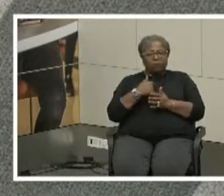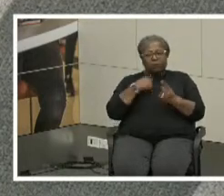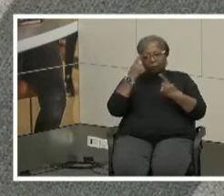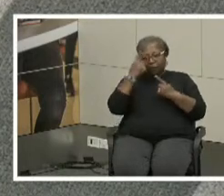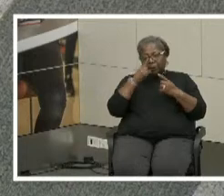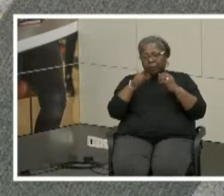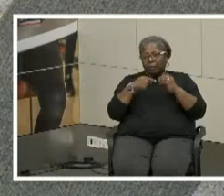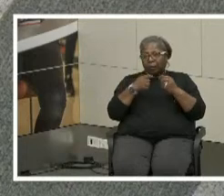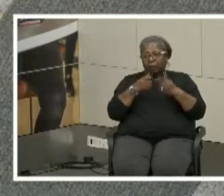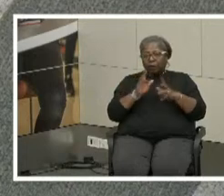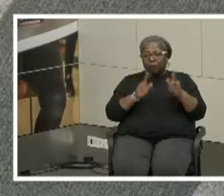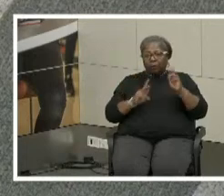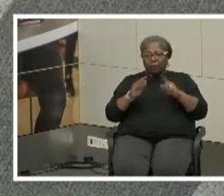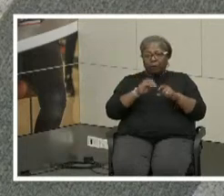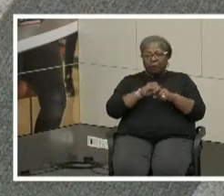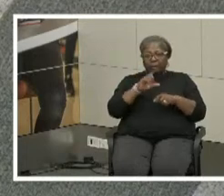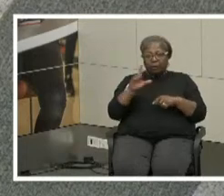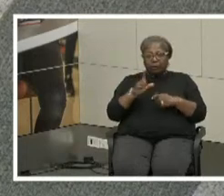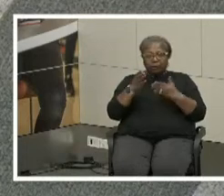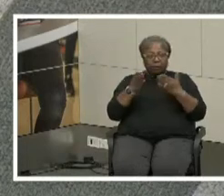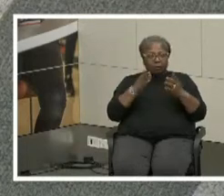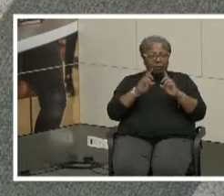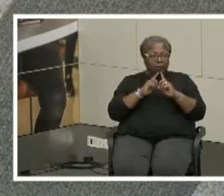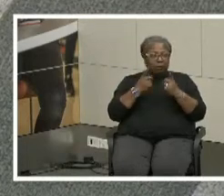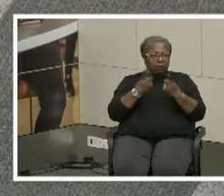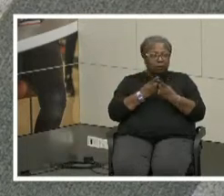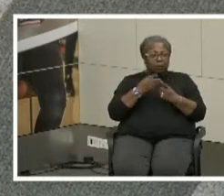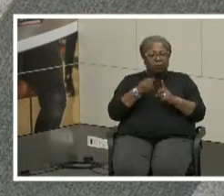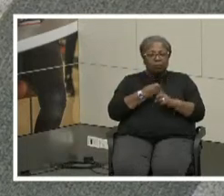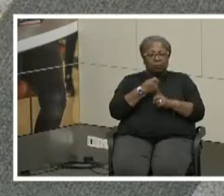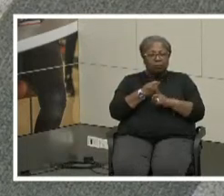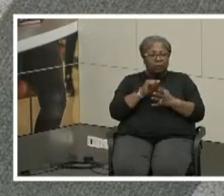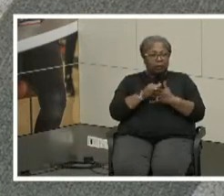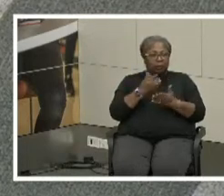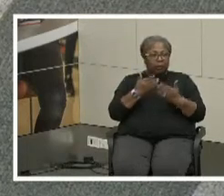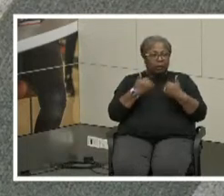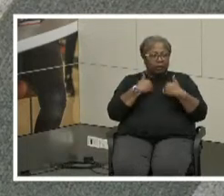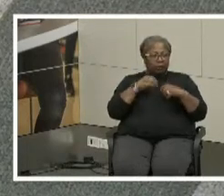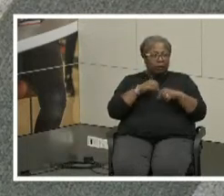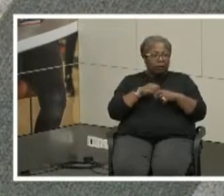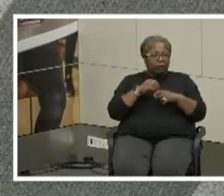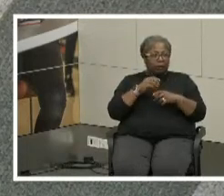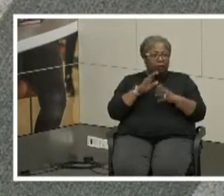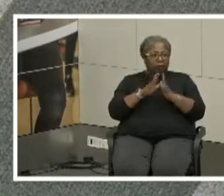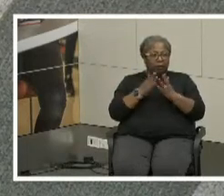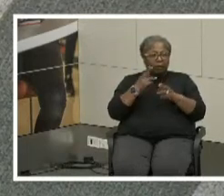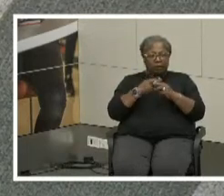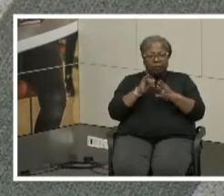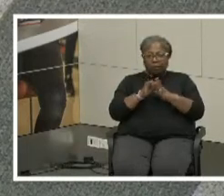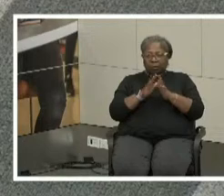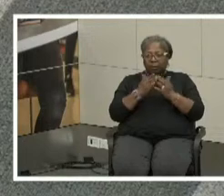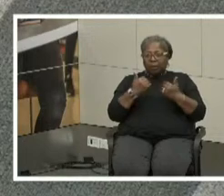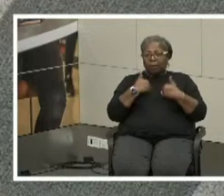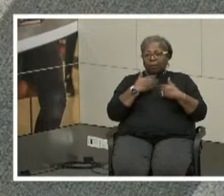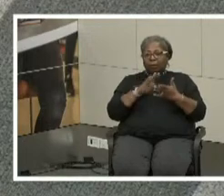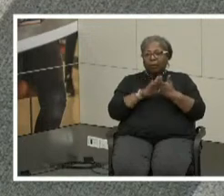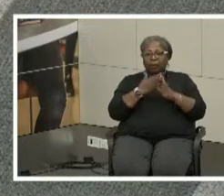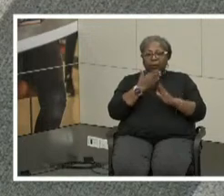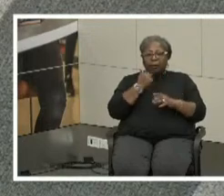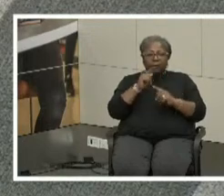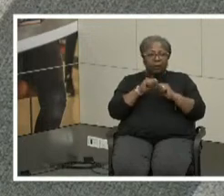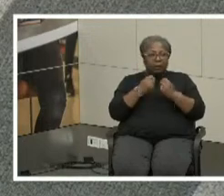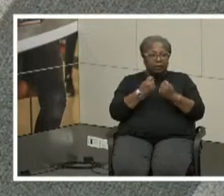concerned about losing people in the library service department and the impact that might have on name that book name that book has helped me become a better